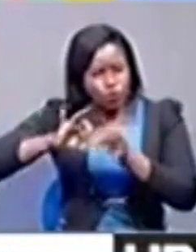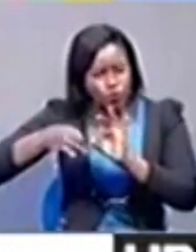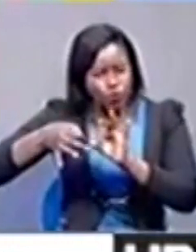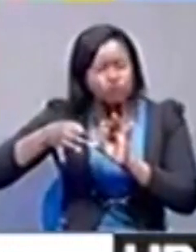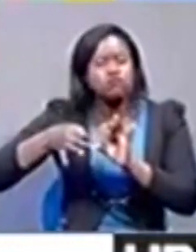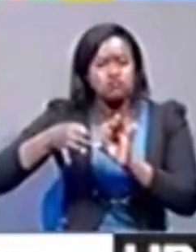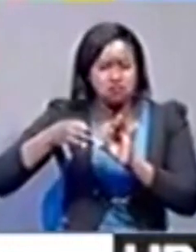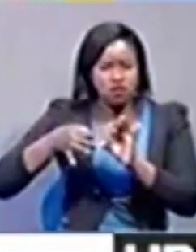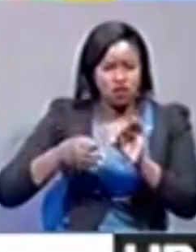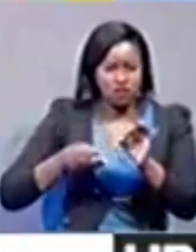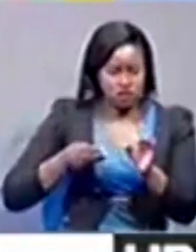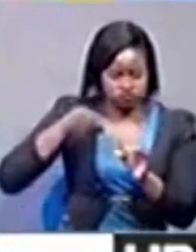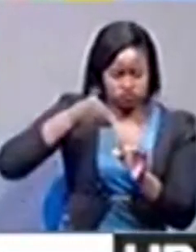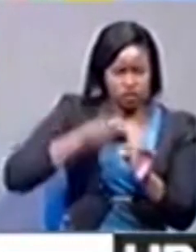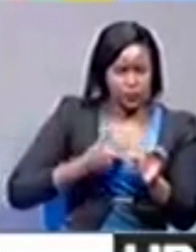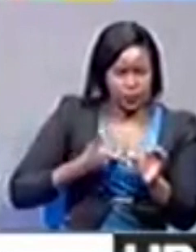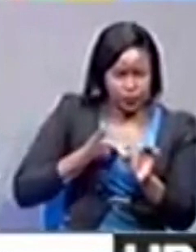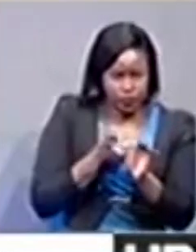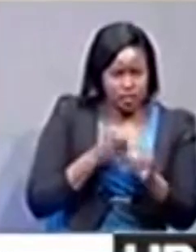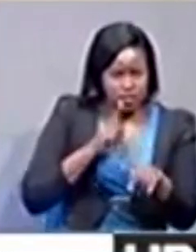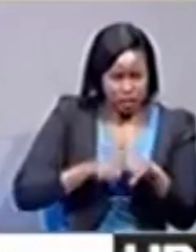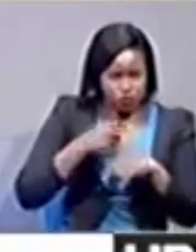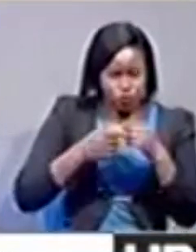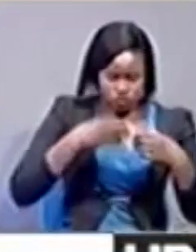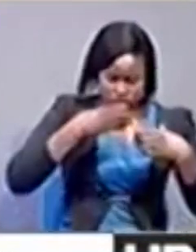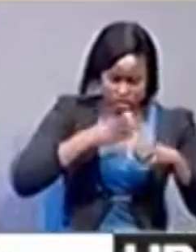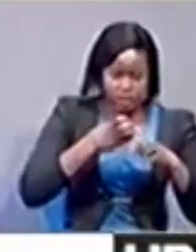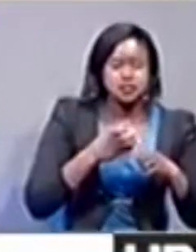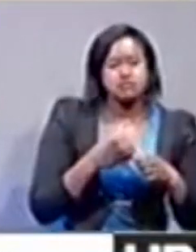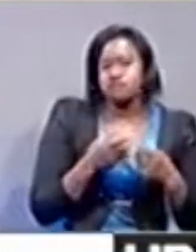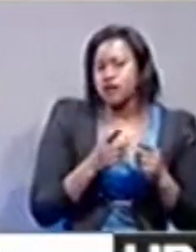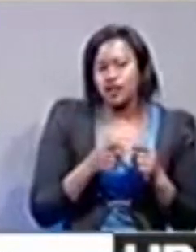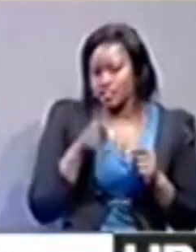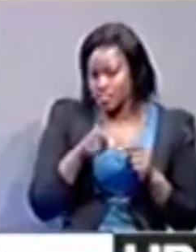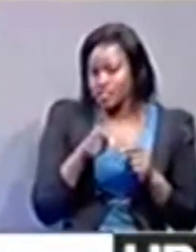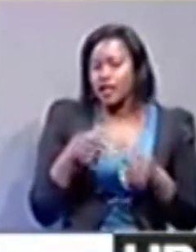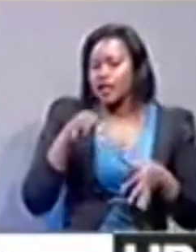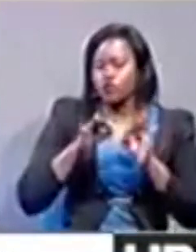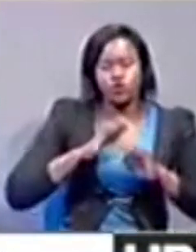to do the testing. It is that one that is not enough.